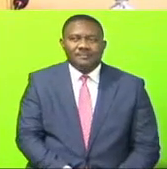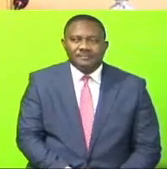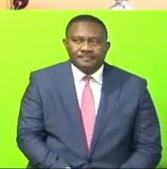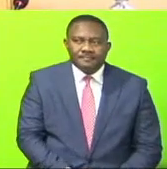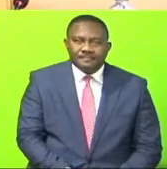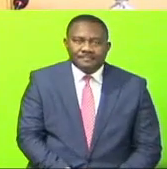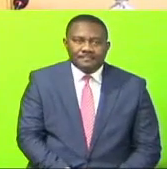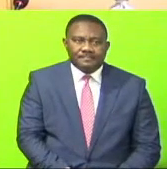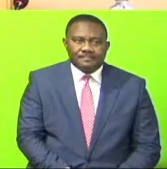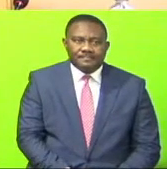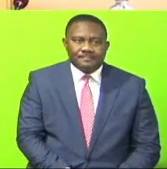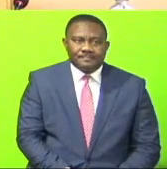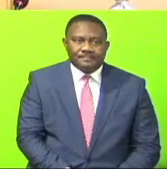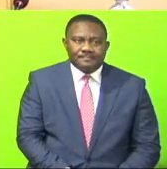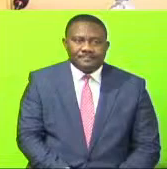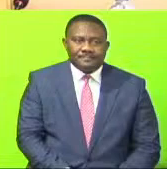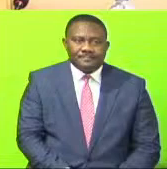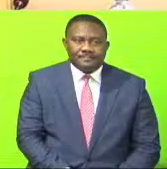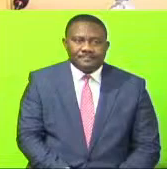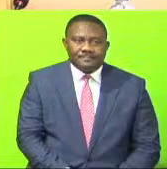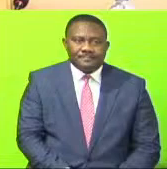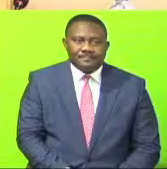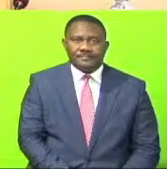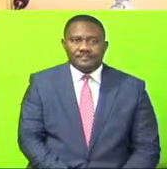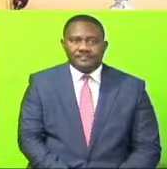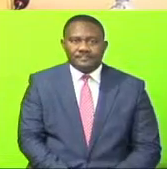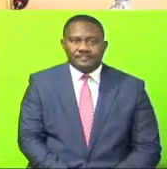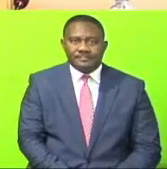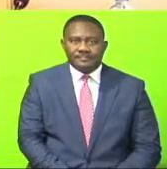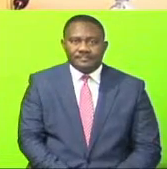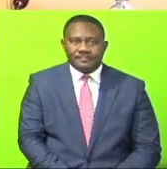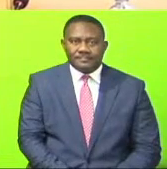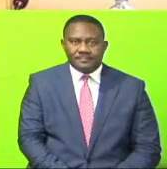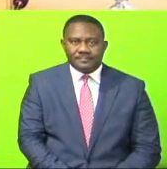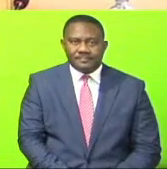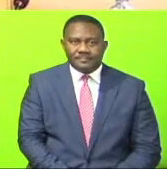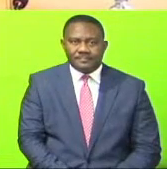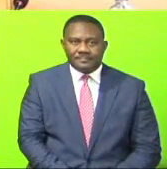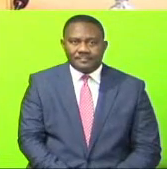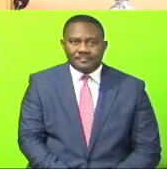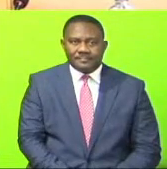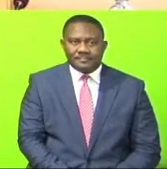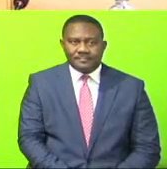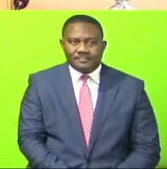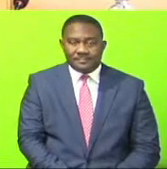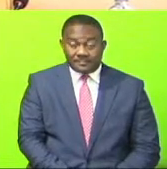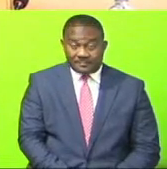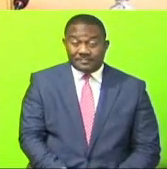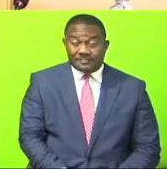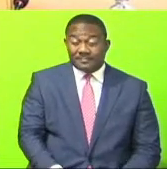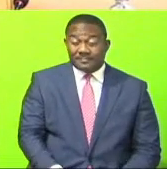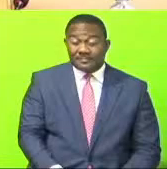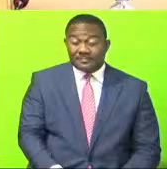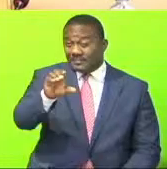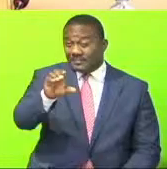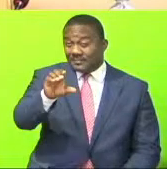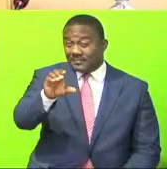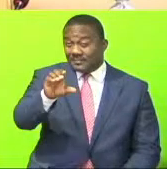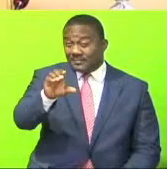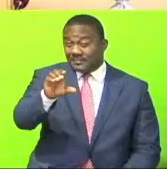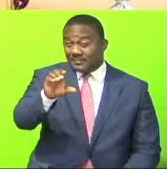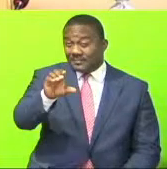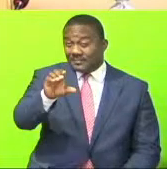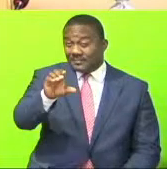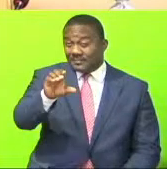he is again saying that Honorable Cynthia Mamle Morrison, Honorable